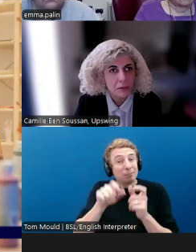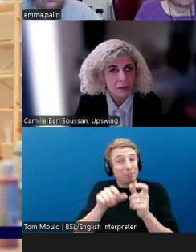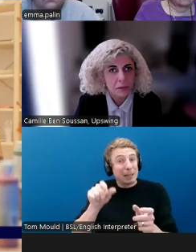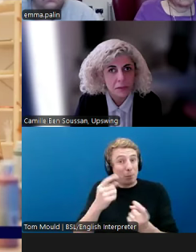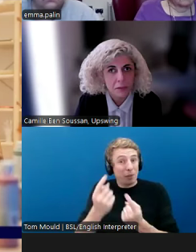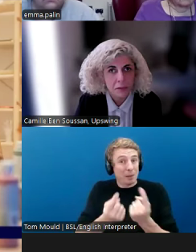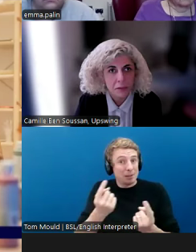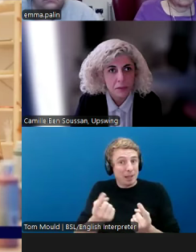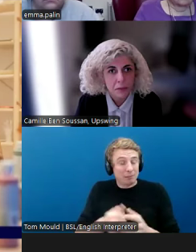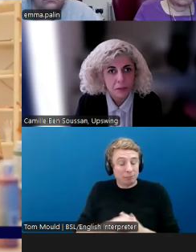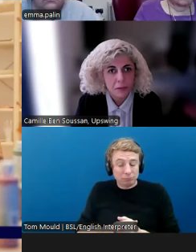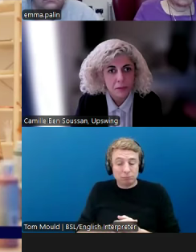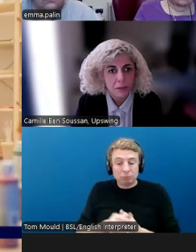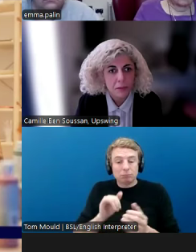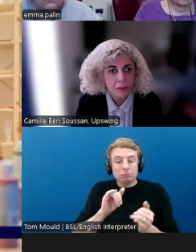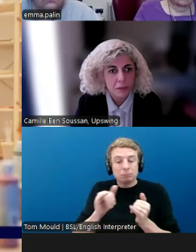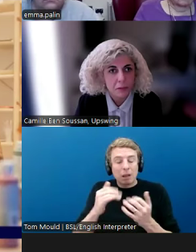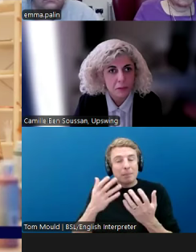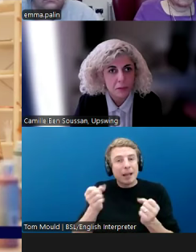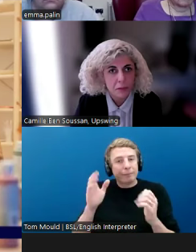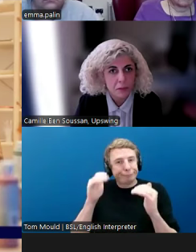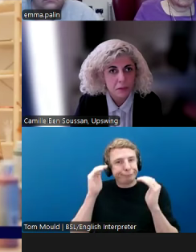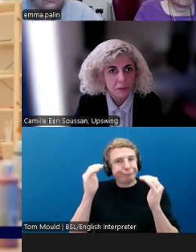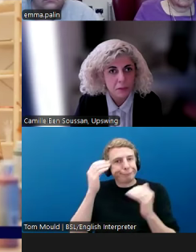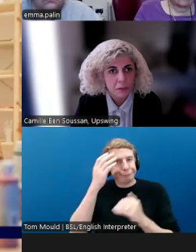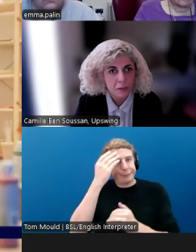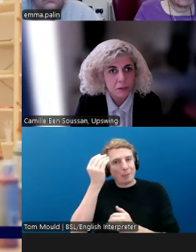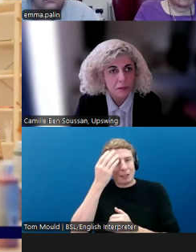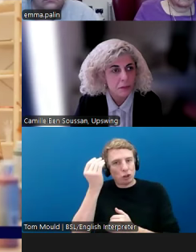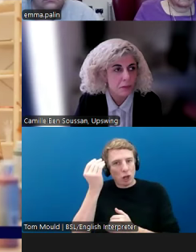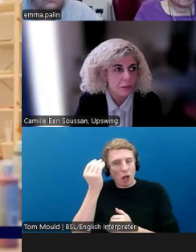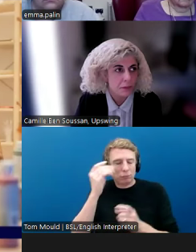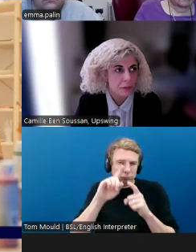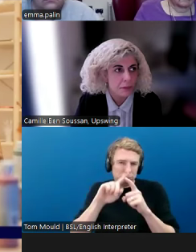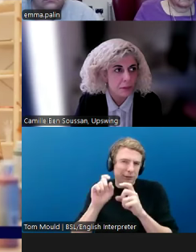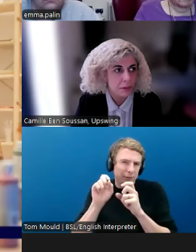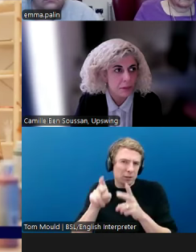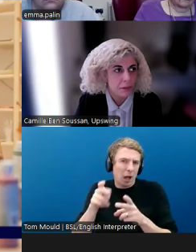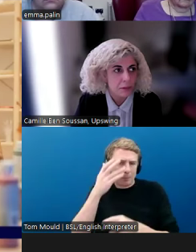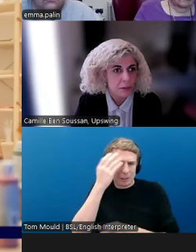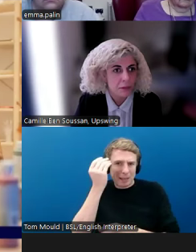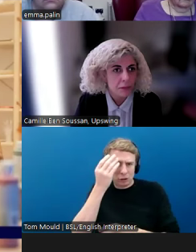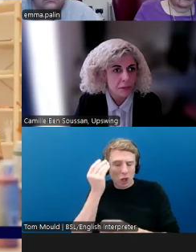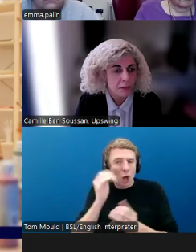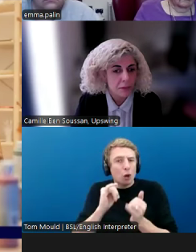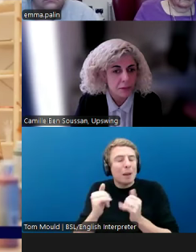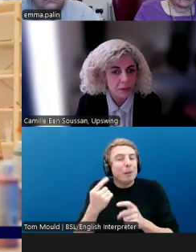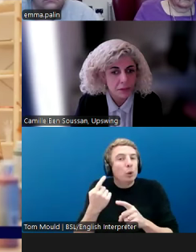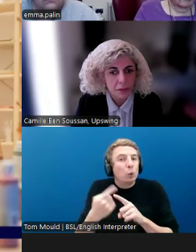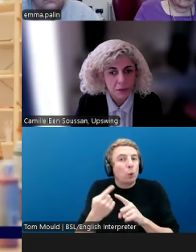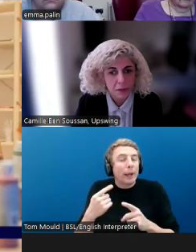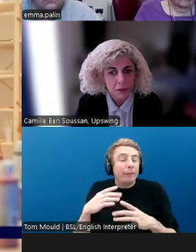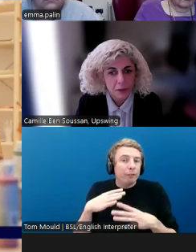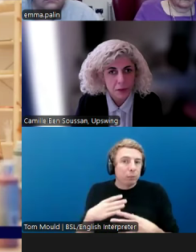with advanced dementia. We know there's many different types. Maybe the person tires quickly, or another person